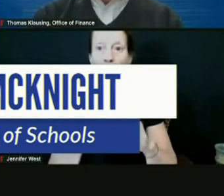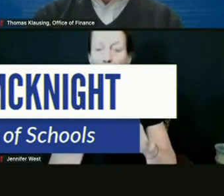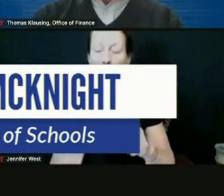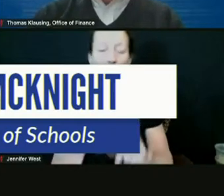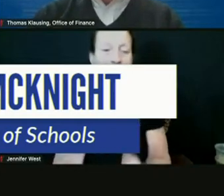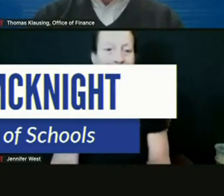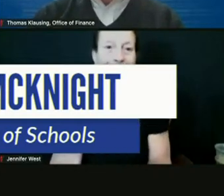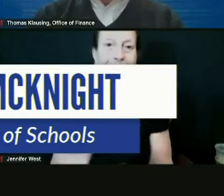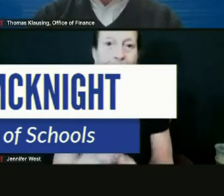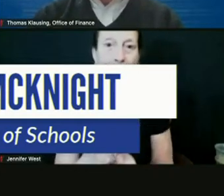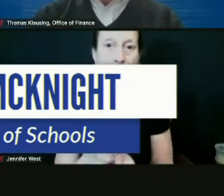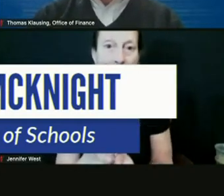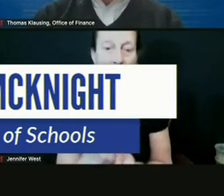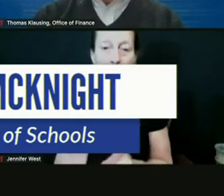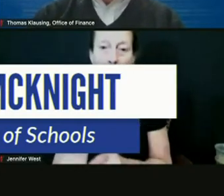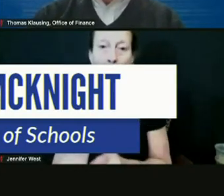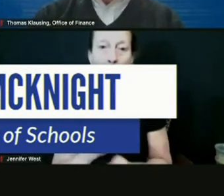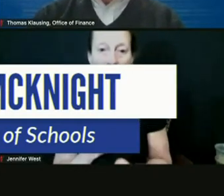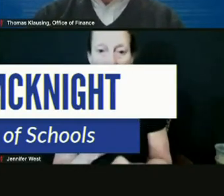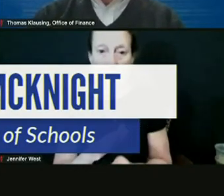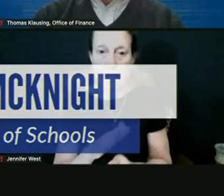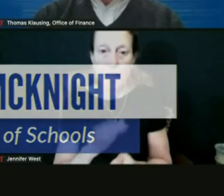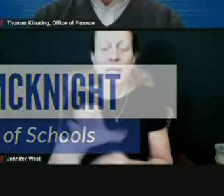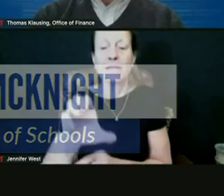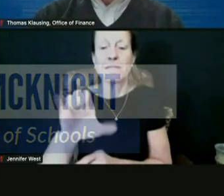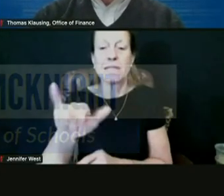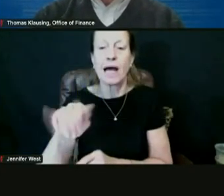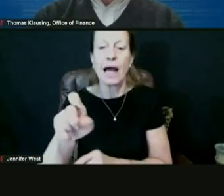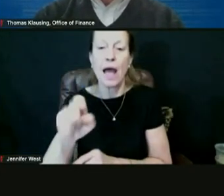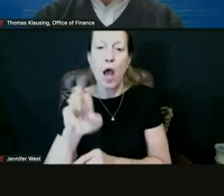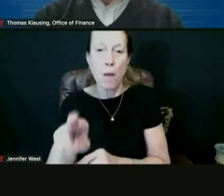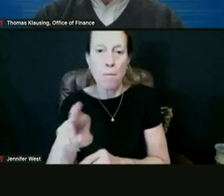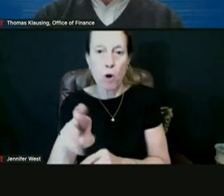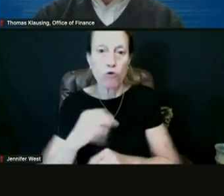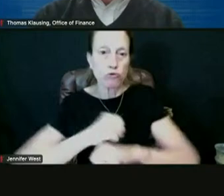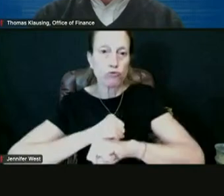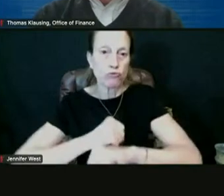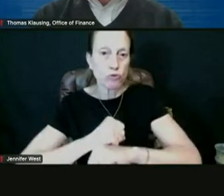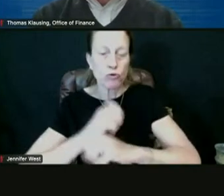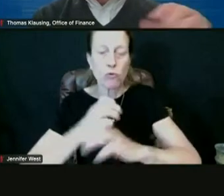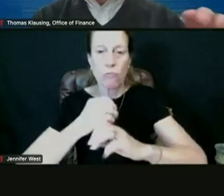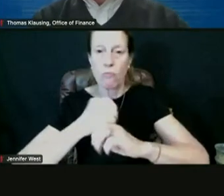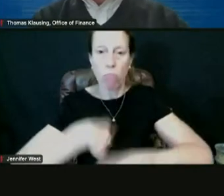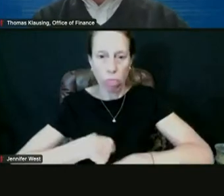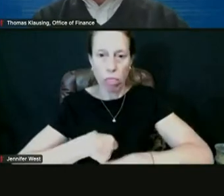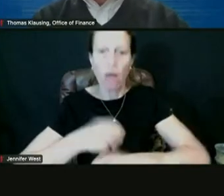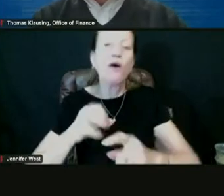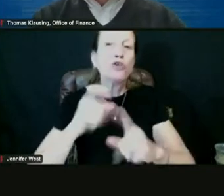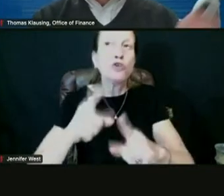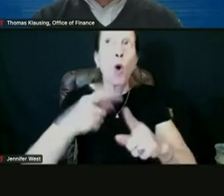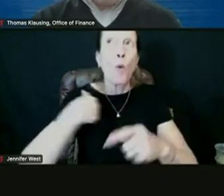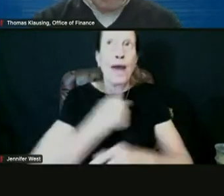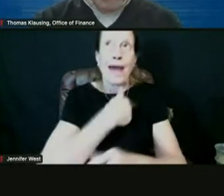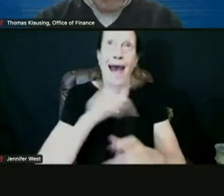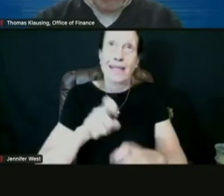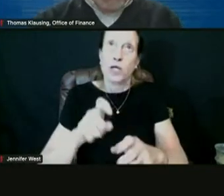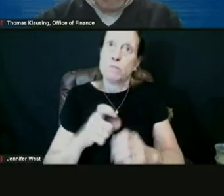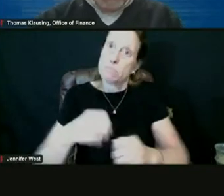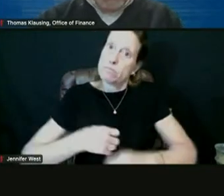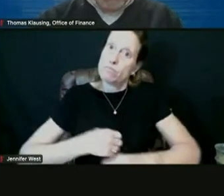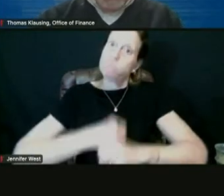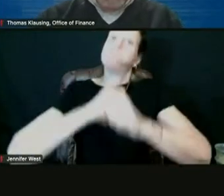That was an opportunity for us to really look at our systems to make sure that we were set up successfully. And that we had